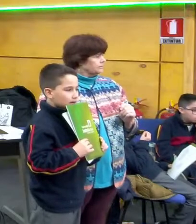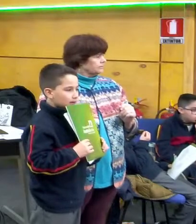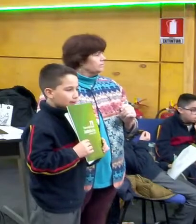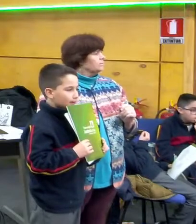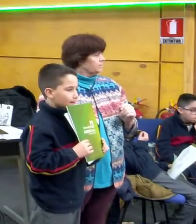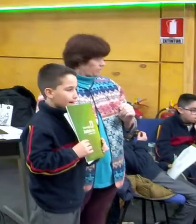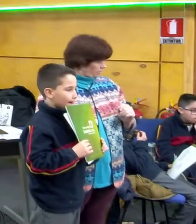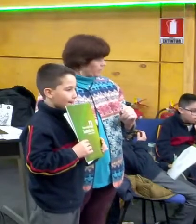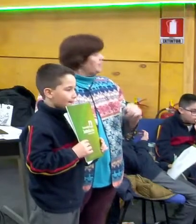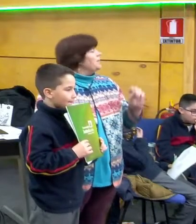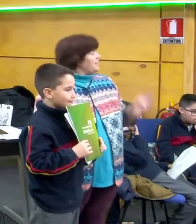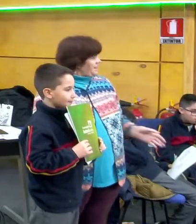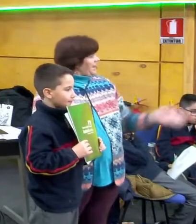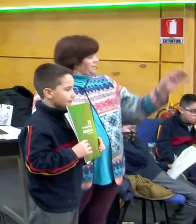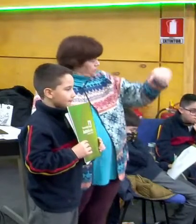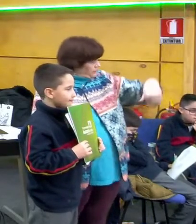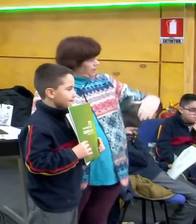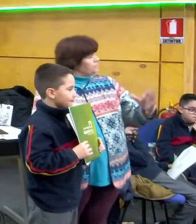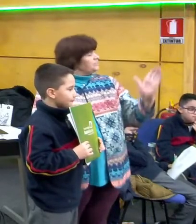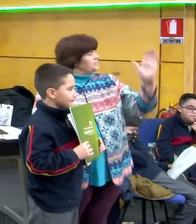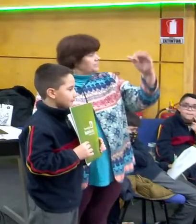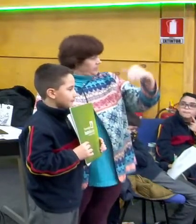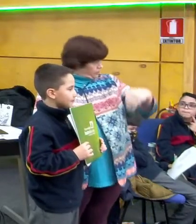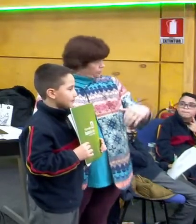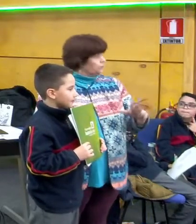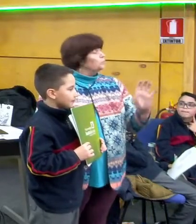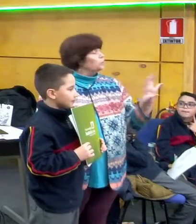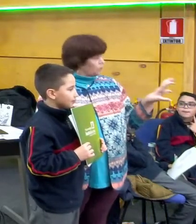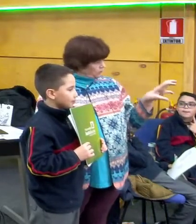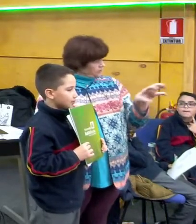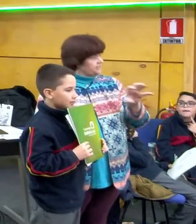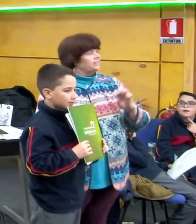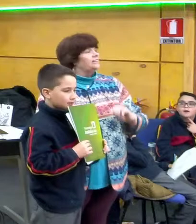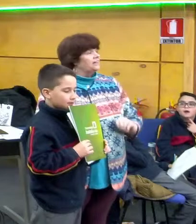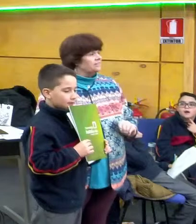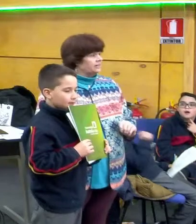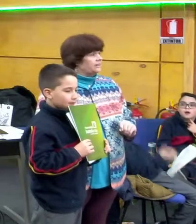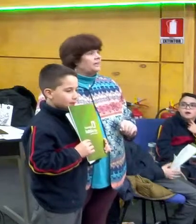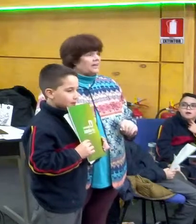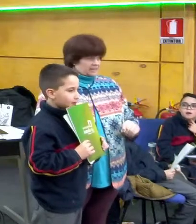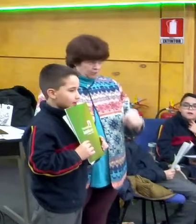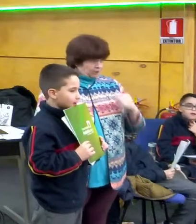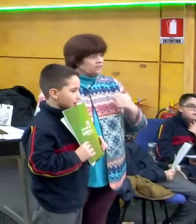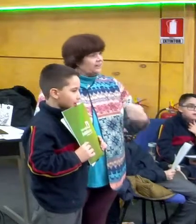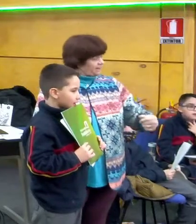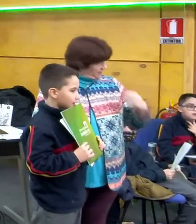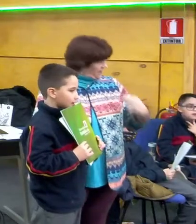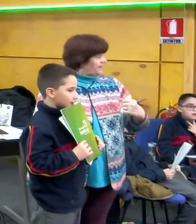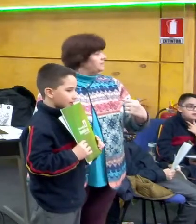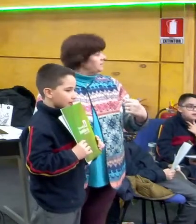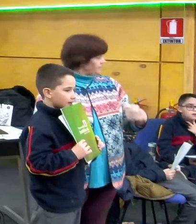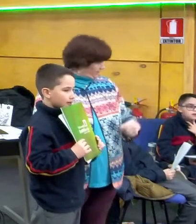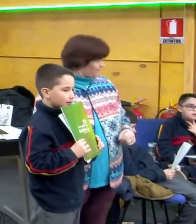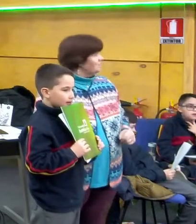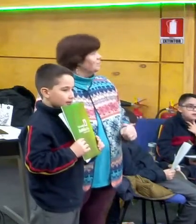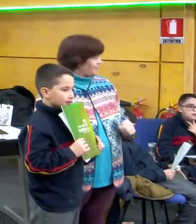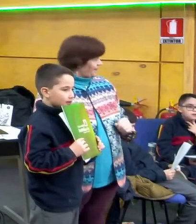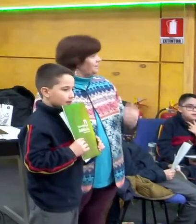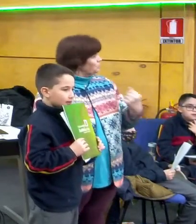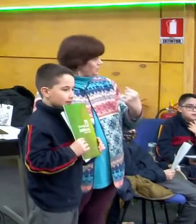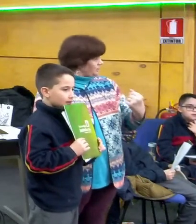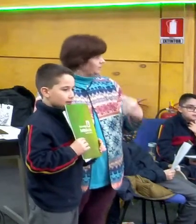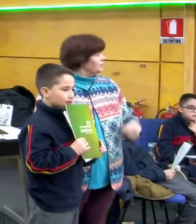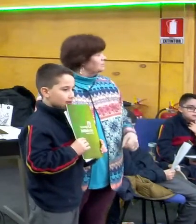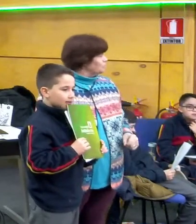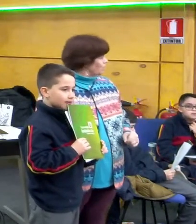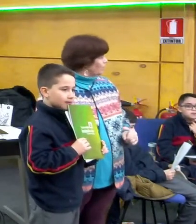word. He had good emphasis on certain words, yes, especially at the end.